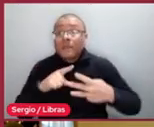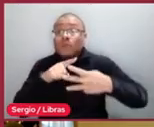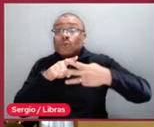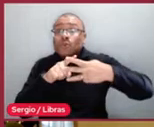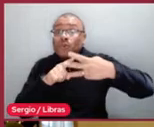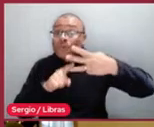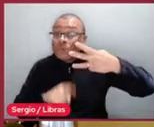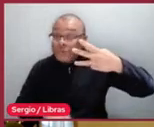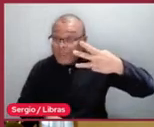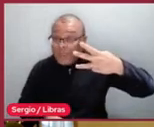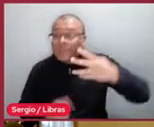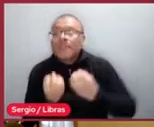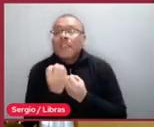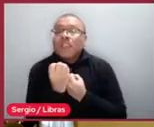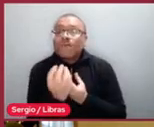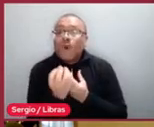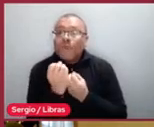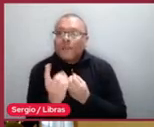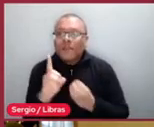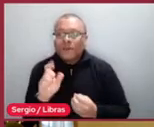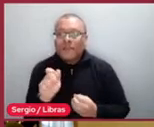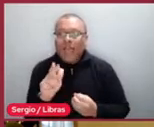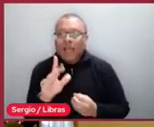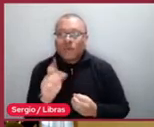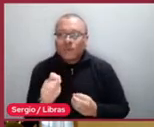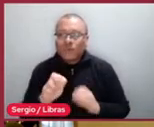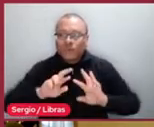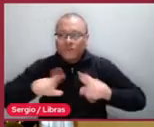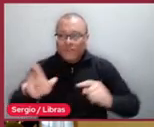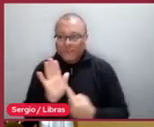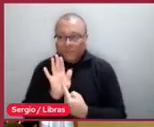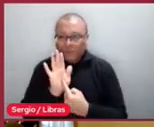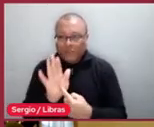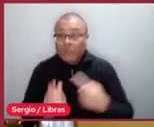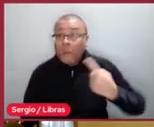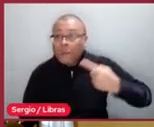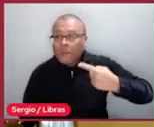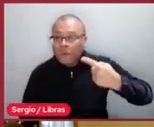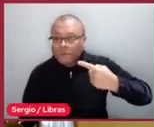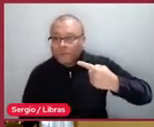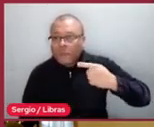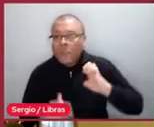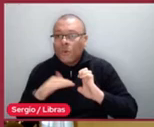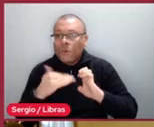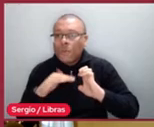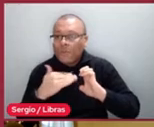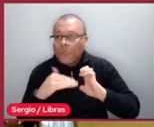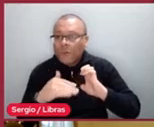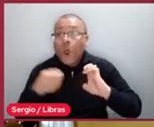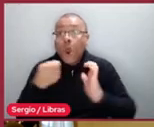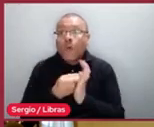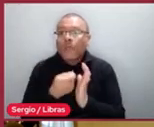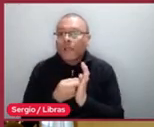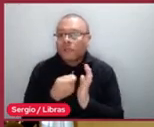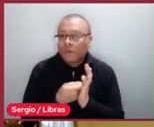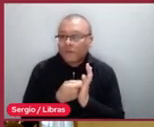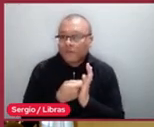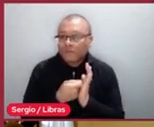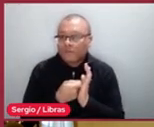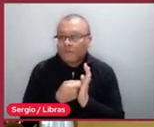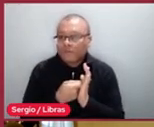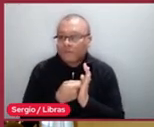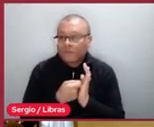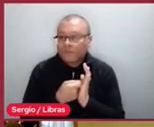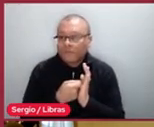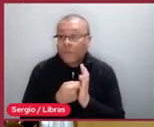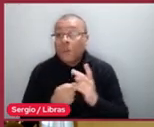of data to represent the user. And the first one, email, is mandatory.